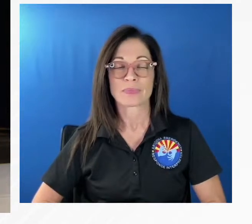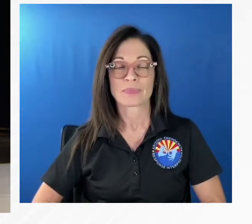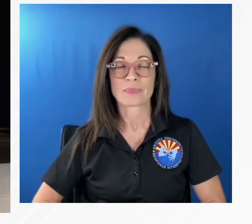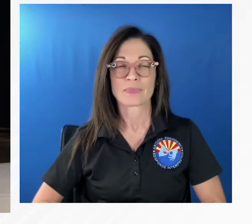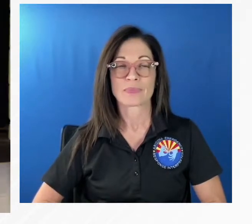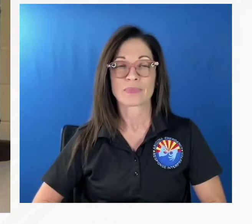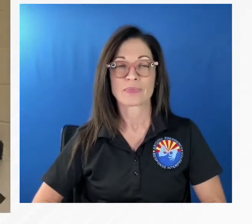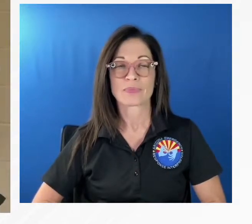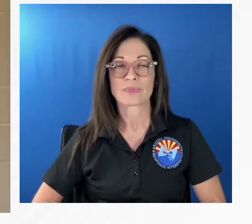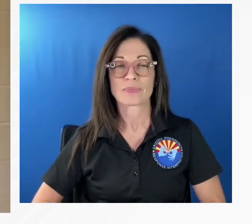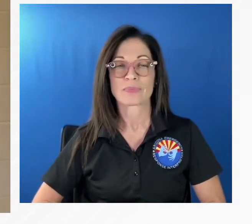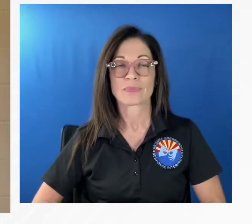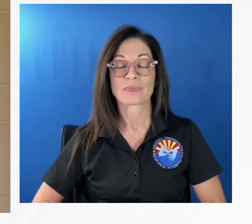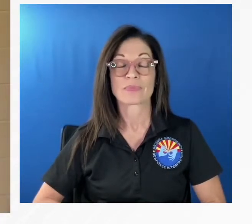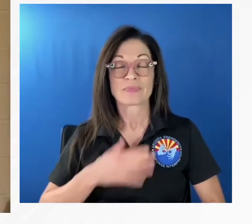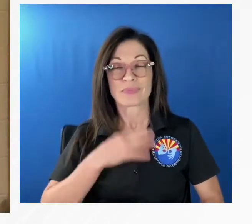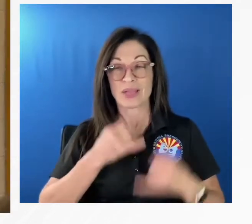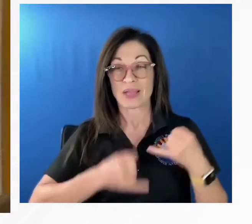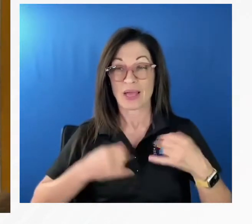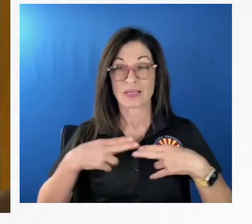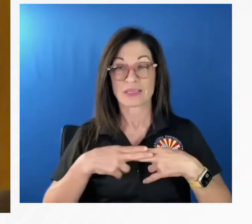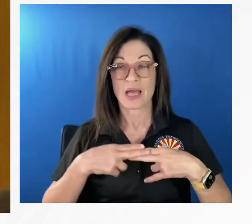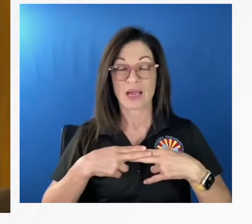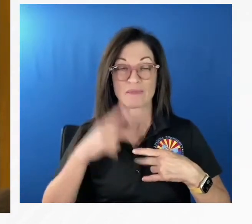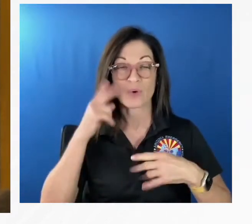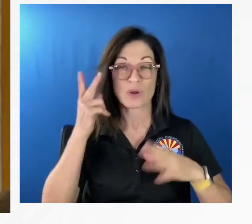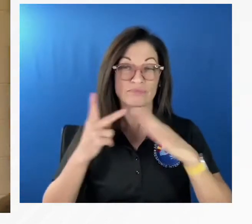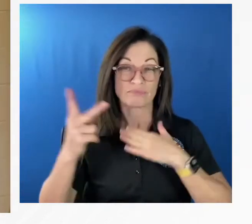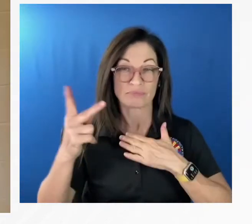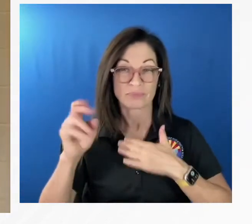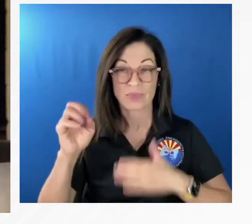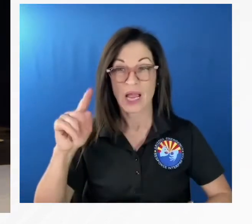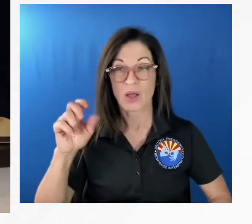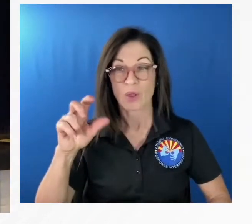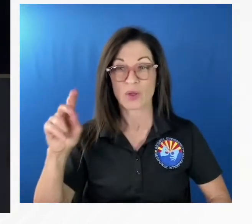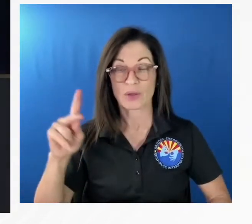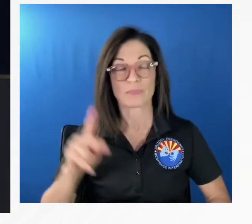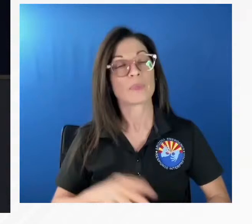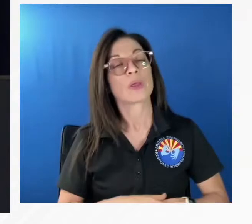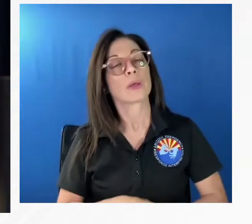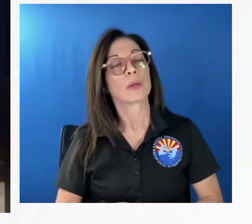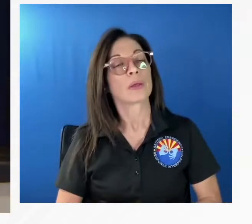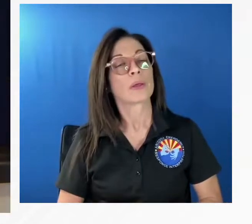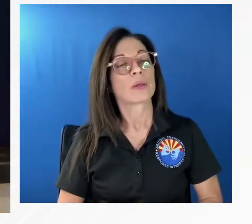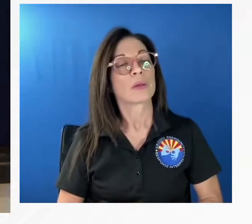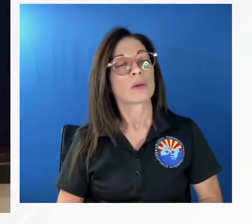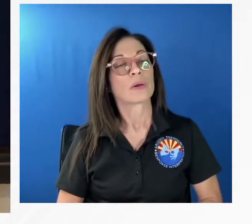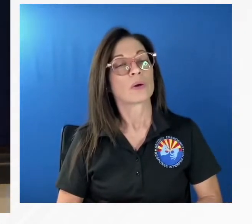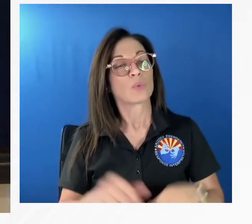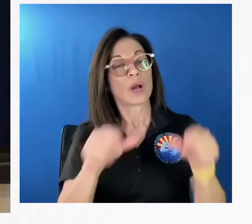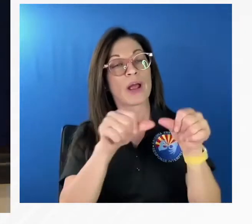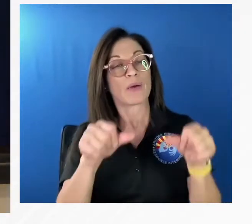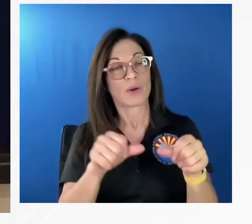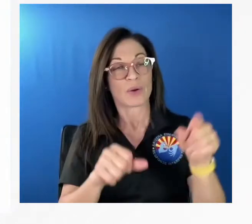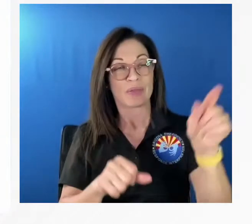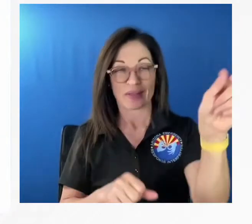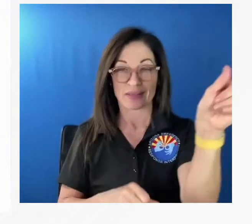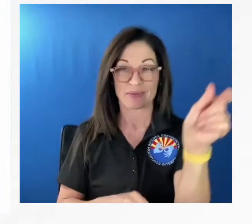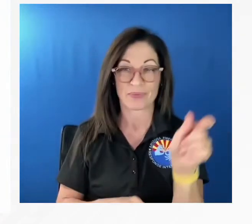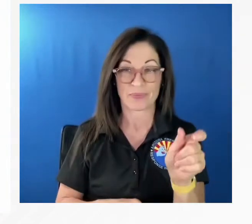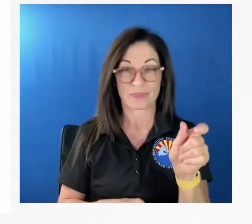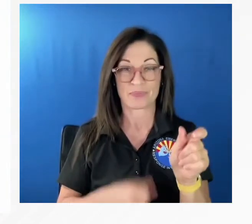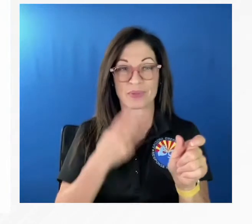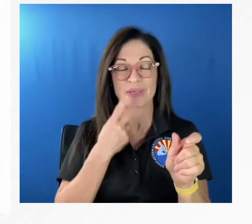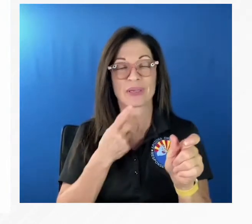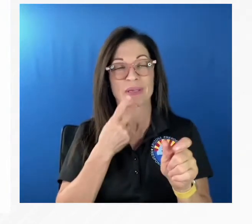And this is the last slide, looking at outlooks. The area that we're in is this piece here.